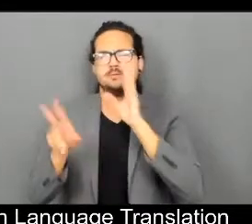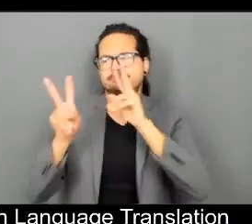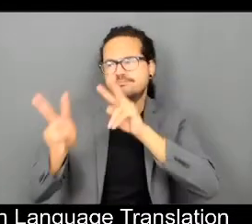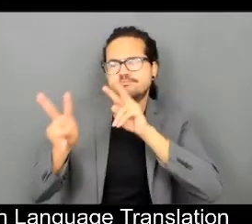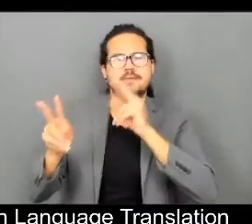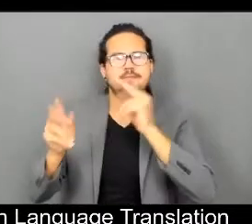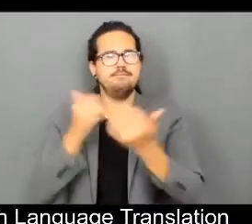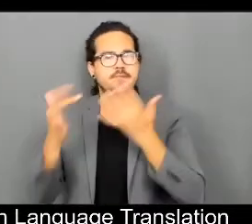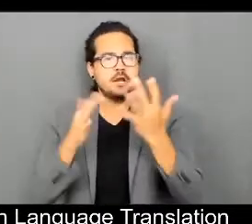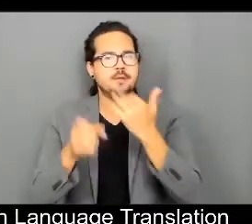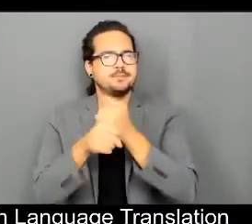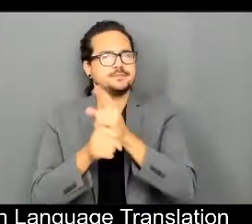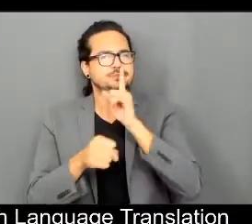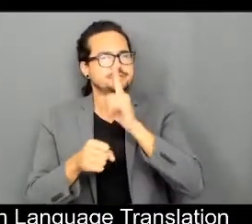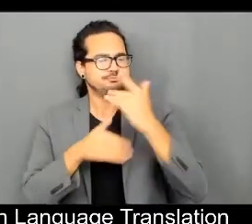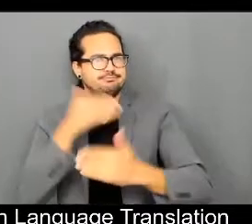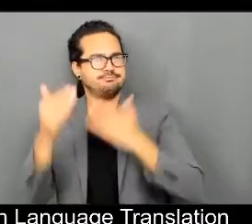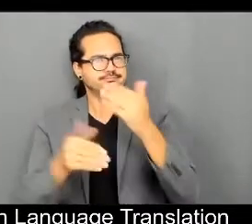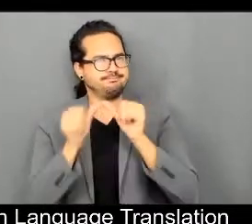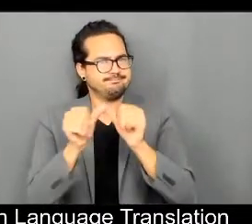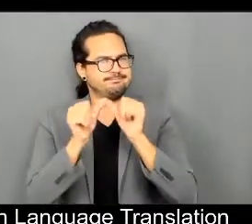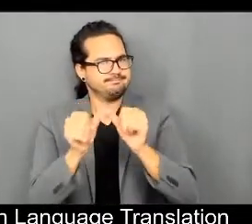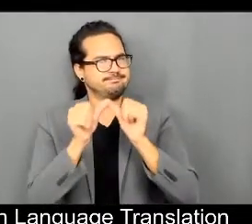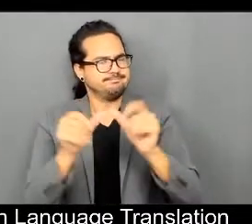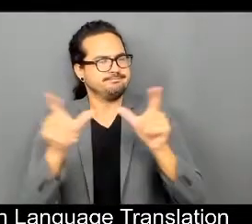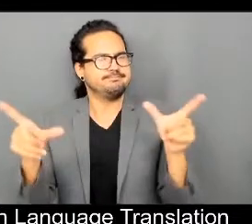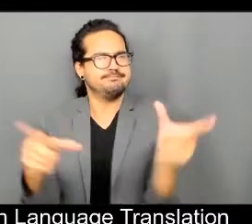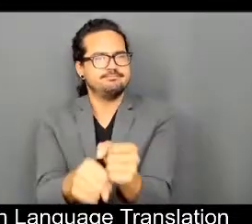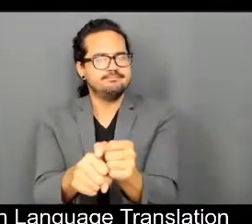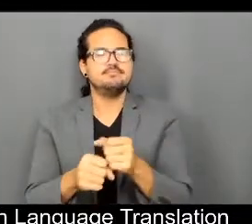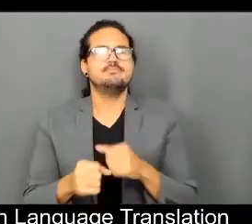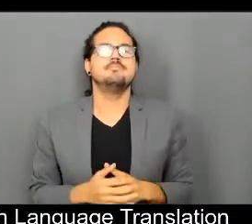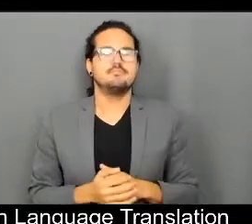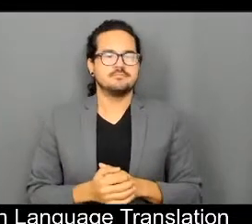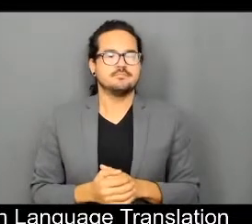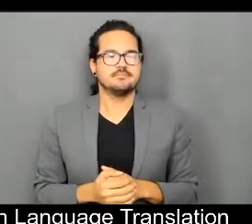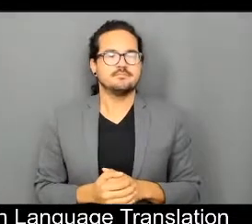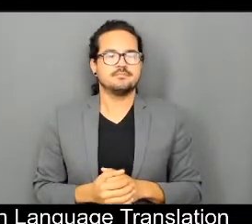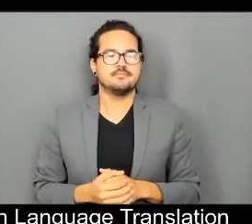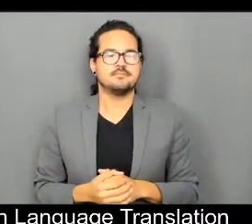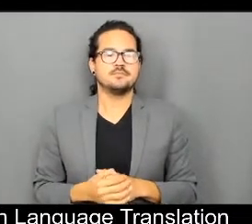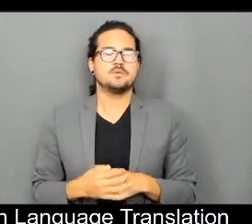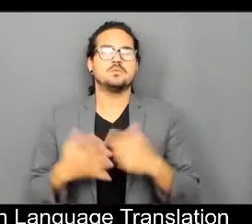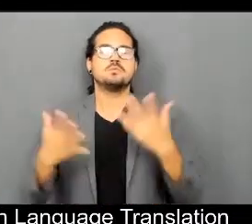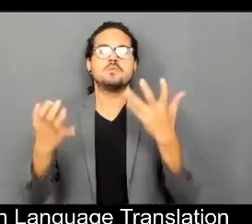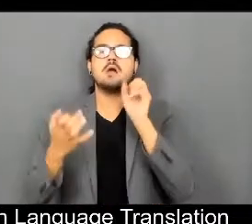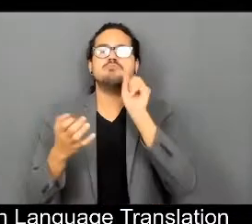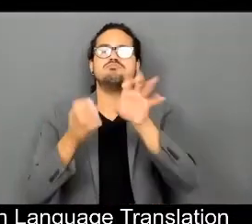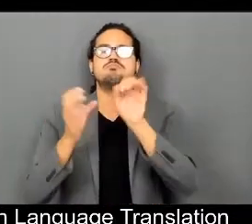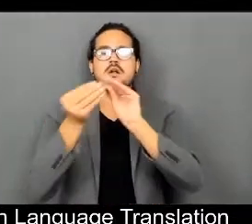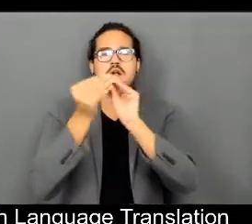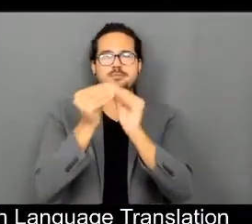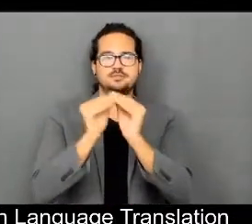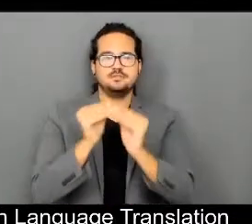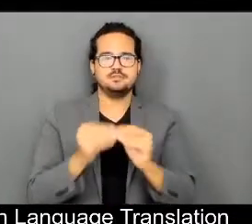progress. So just want to leave you with the statistics for today. The acres are at